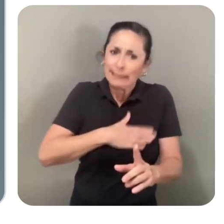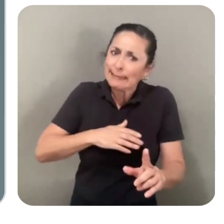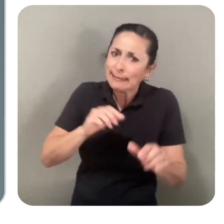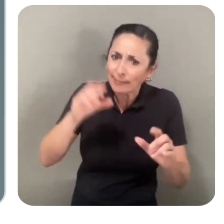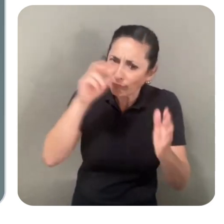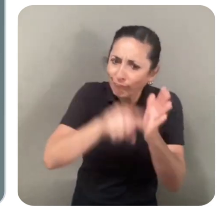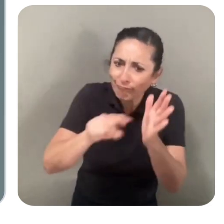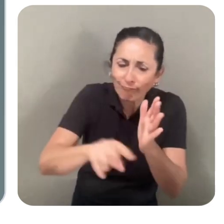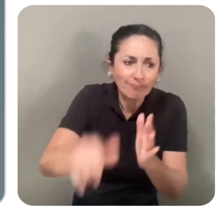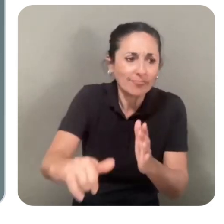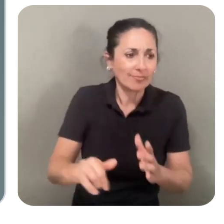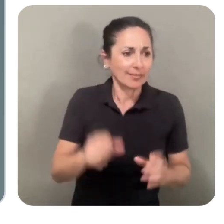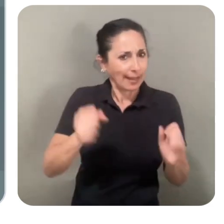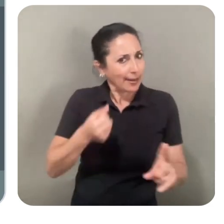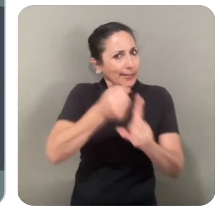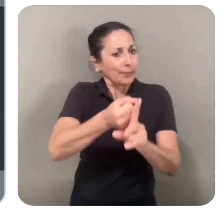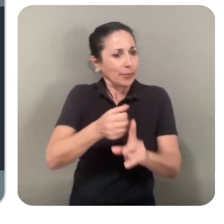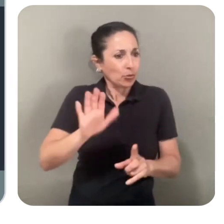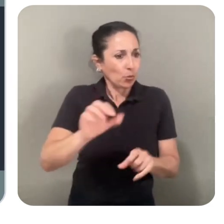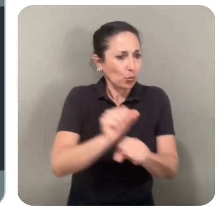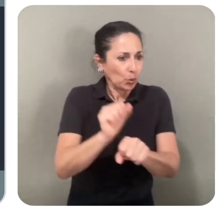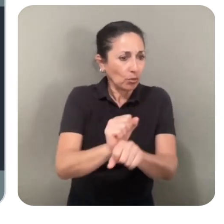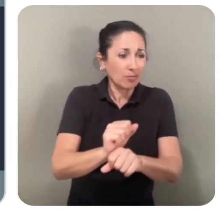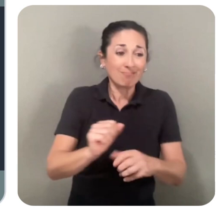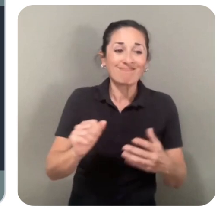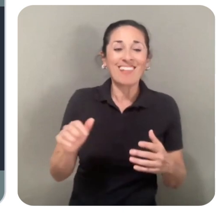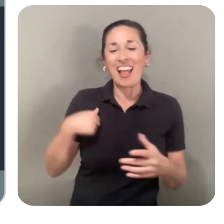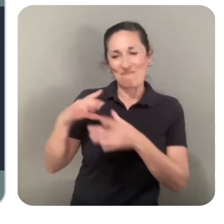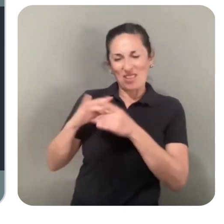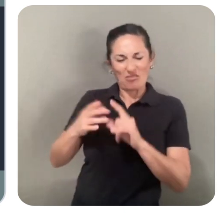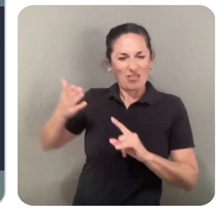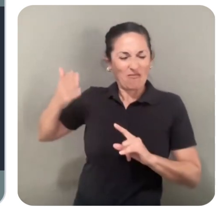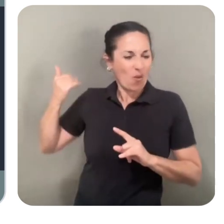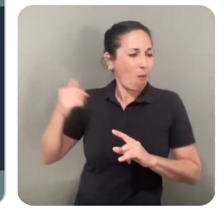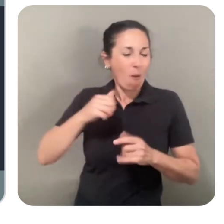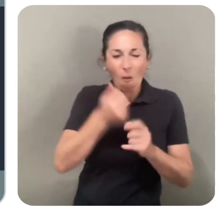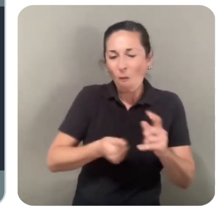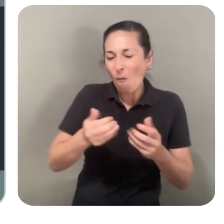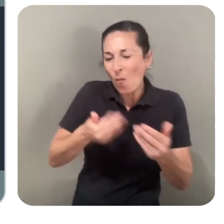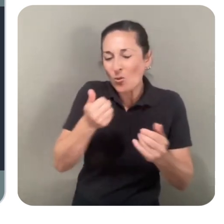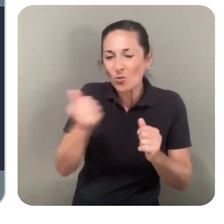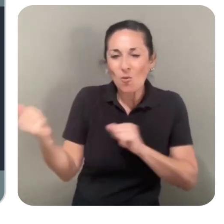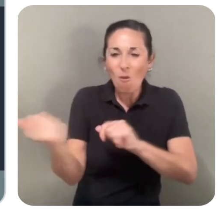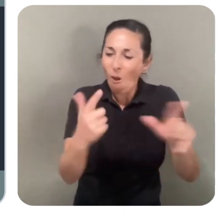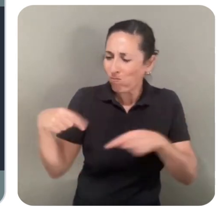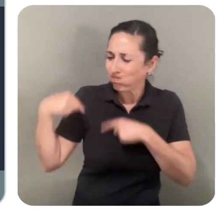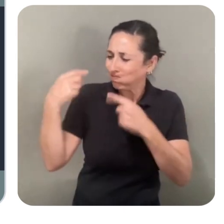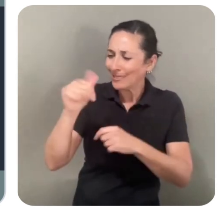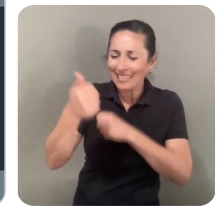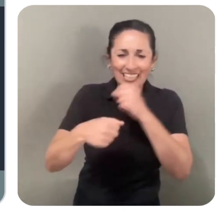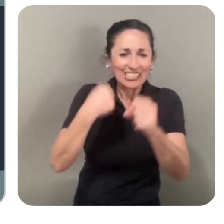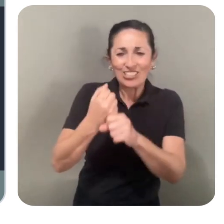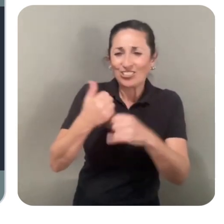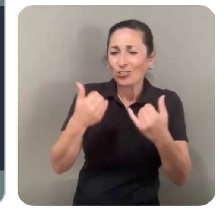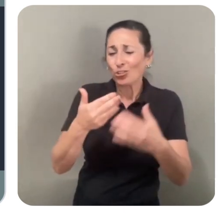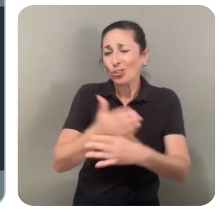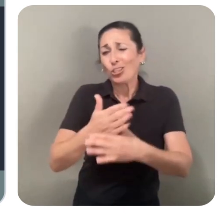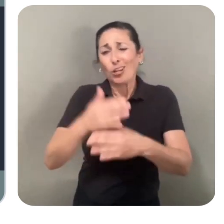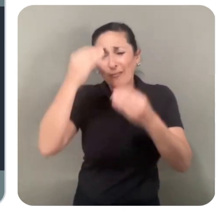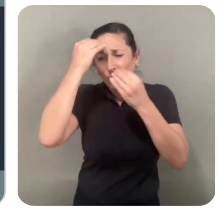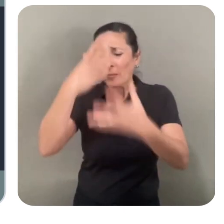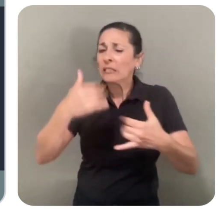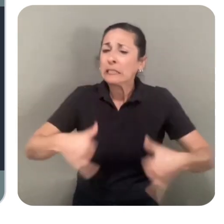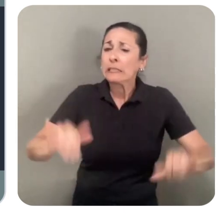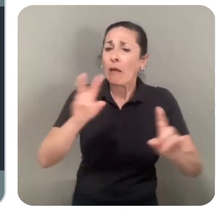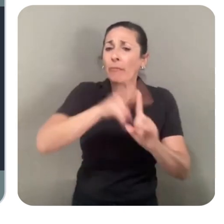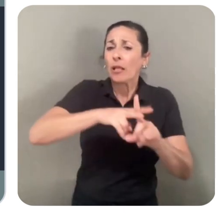I said at the start, almost all the VR talks, advice, and techniques shared in the last 10 years are still applicable today. I have